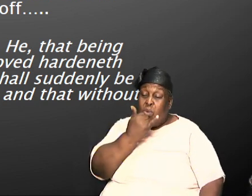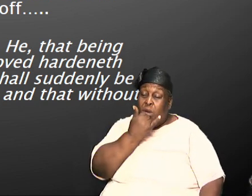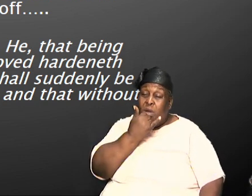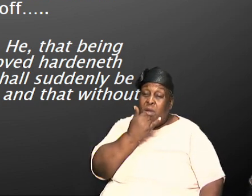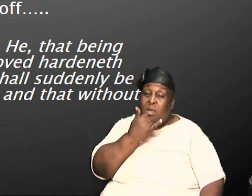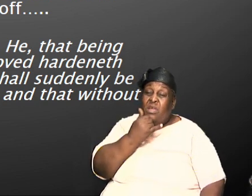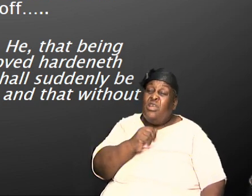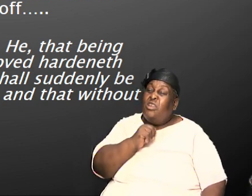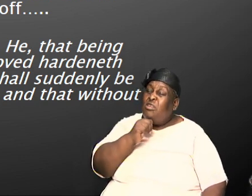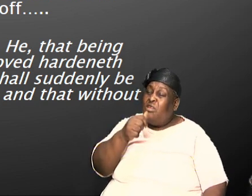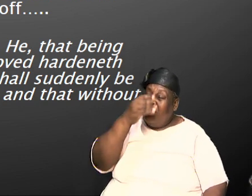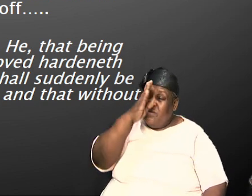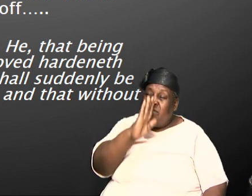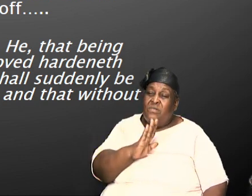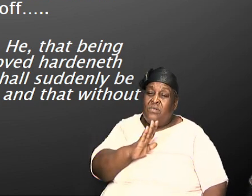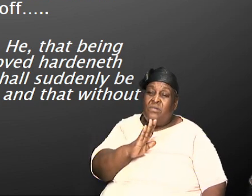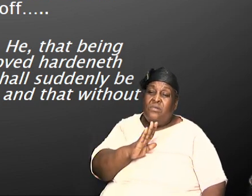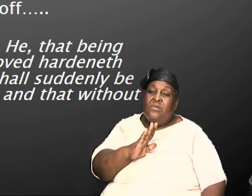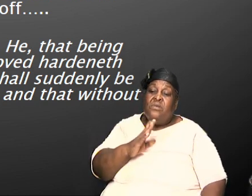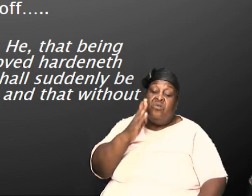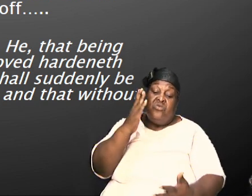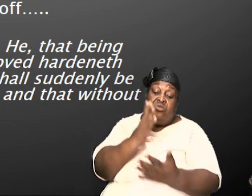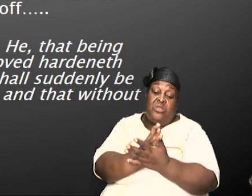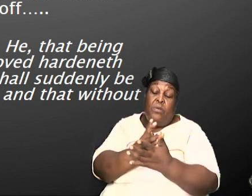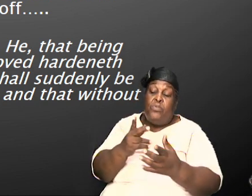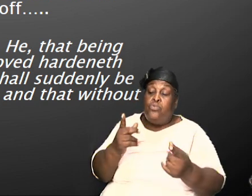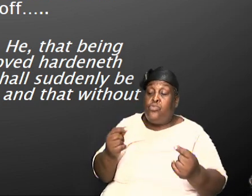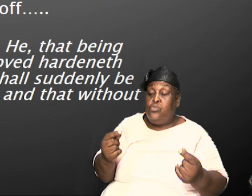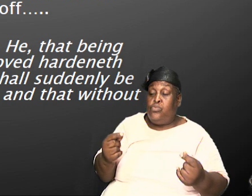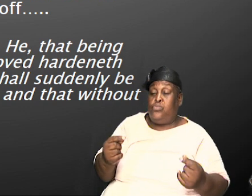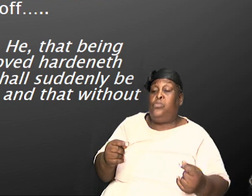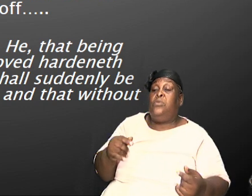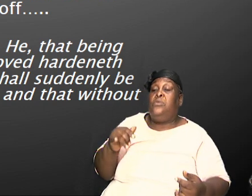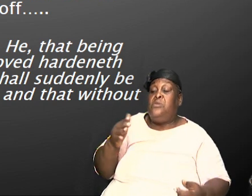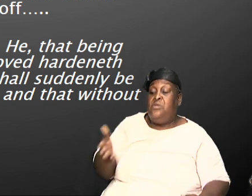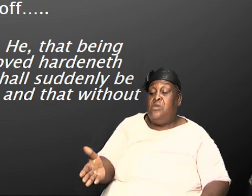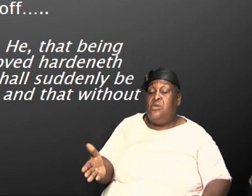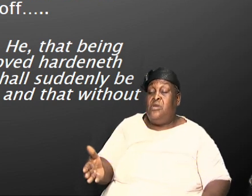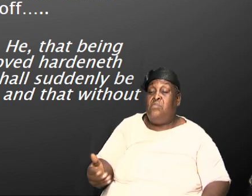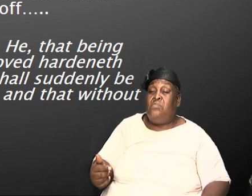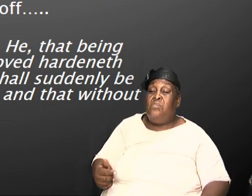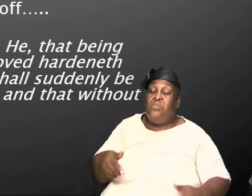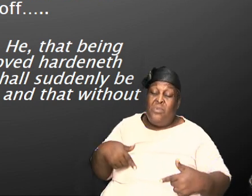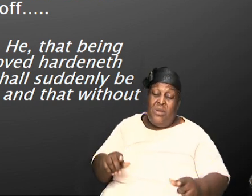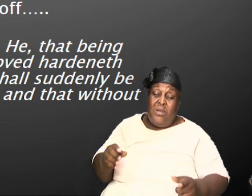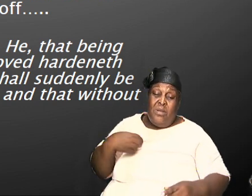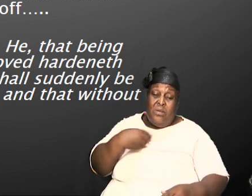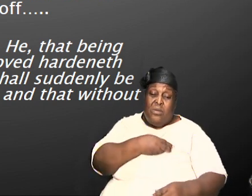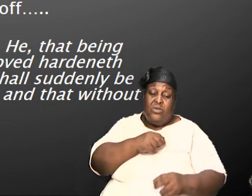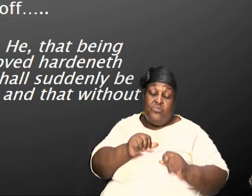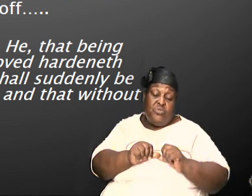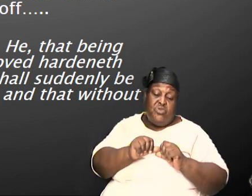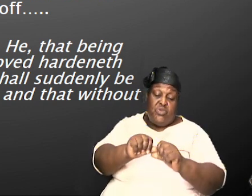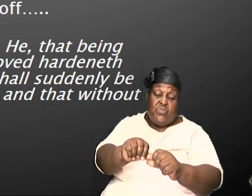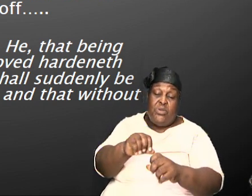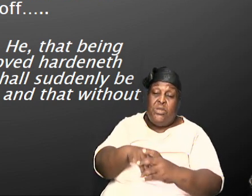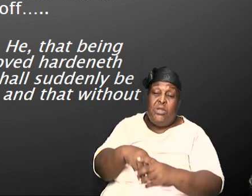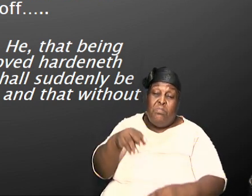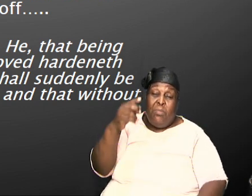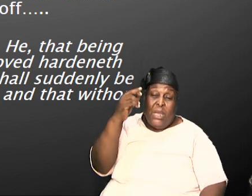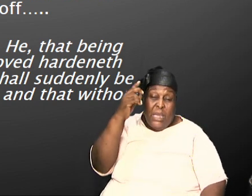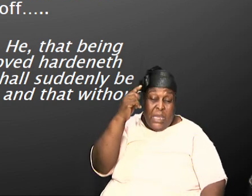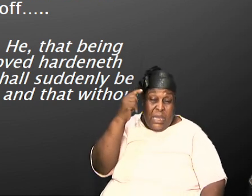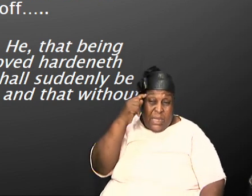God, let us stop doing them. Let us be persuaded in our minds. Amen. That